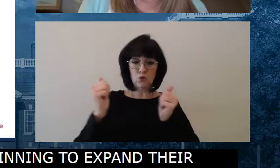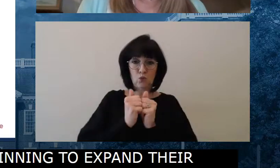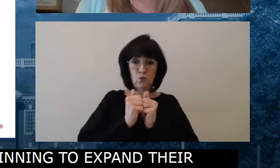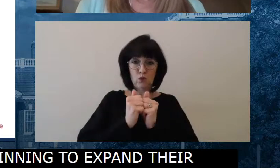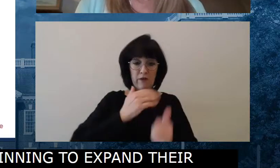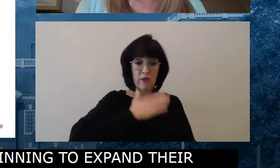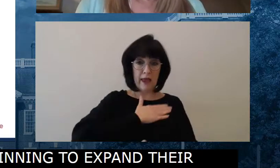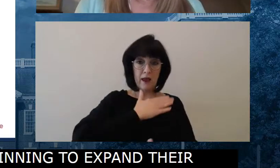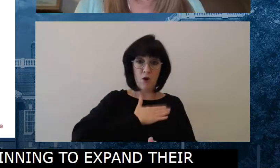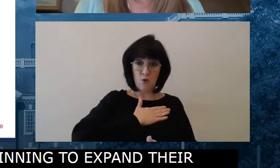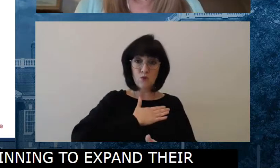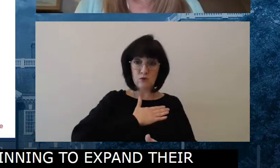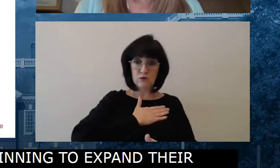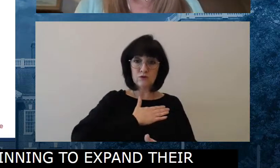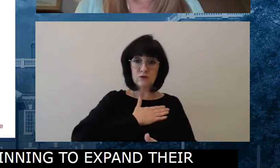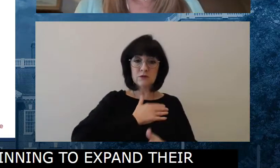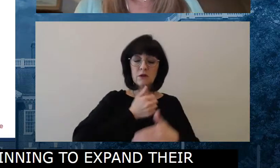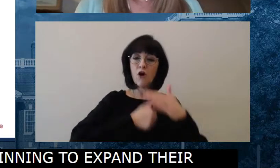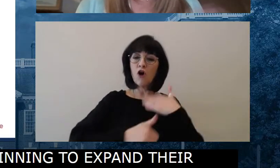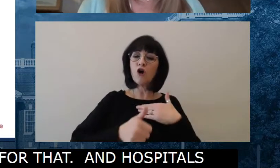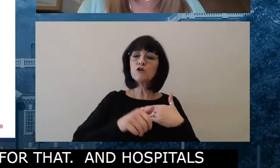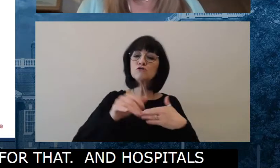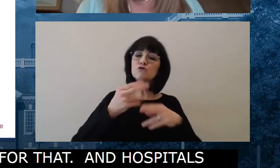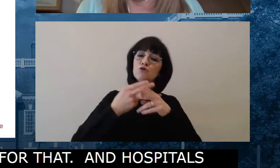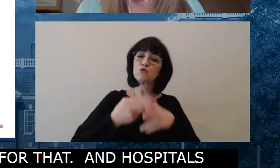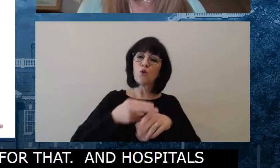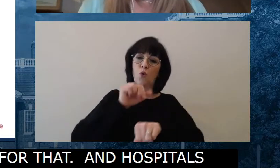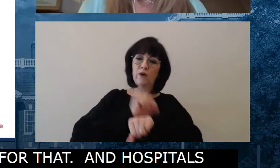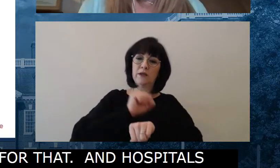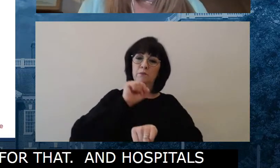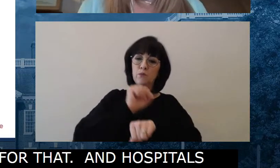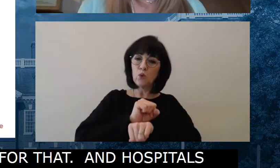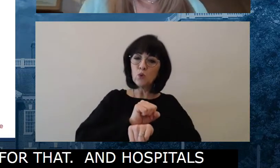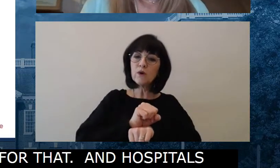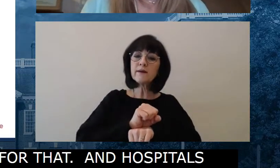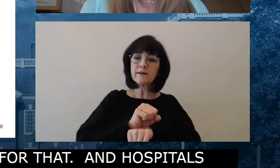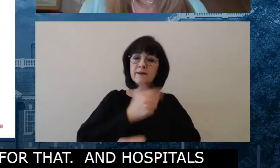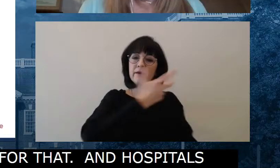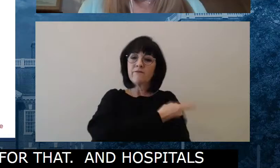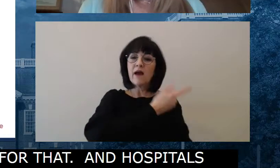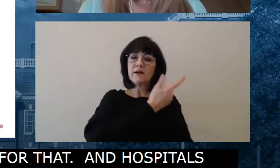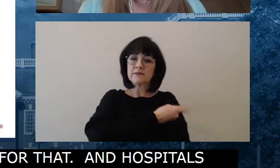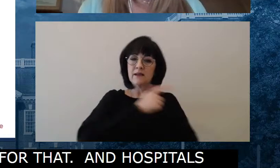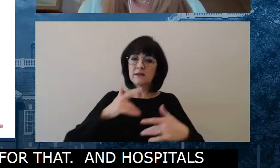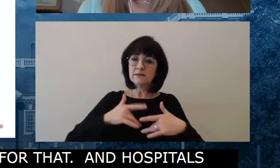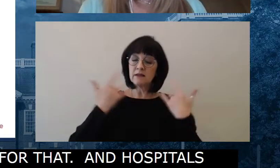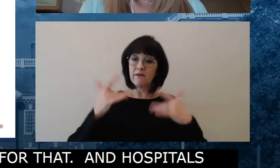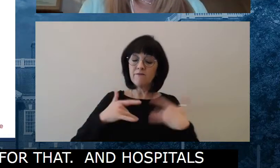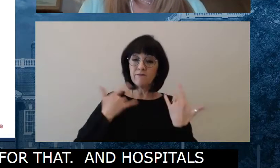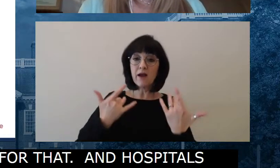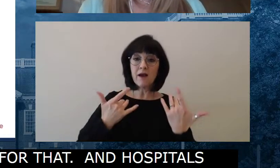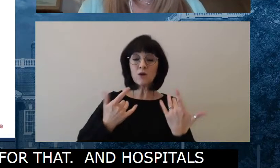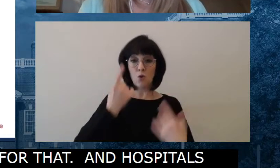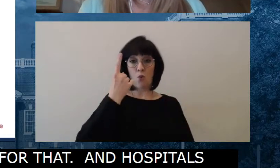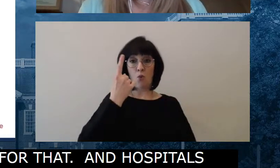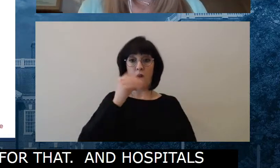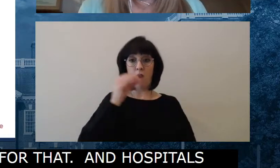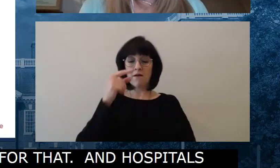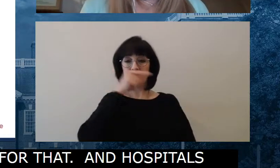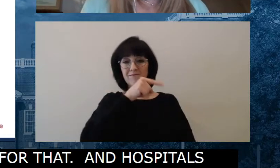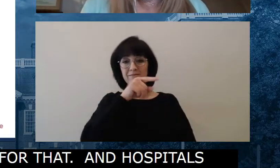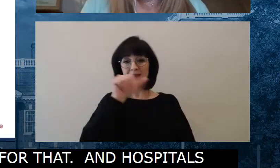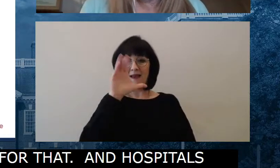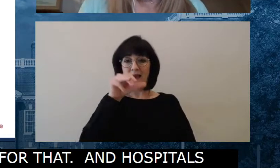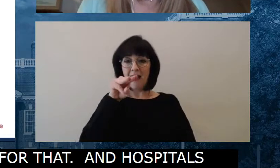employee vaccination events. So like Acme Albertsons has been great in helping vaccinate teachers and